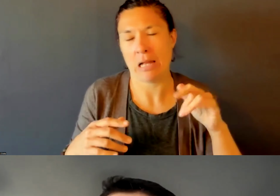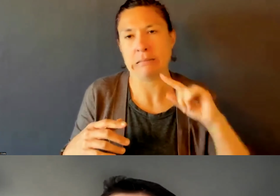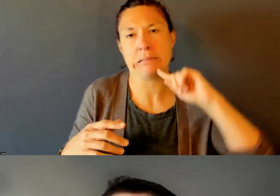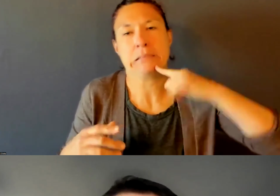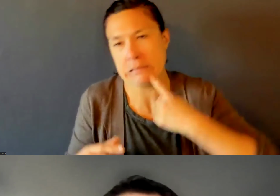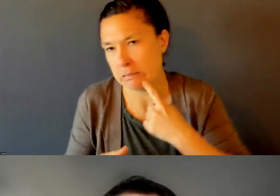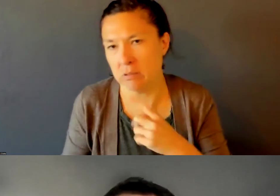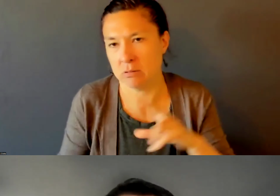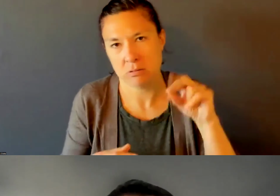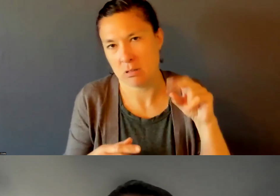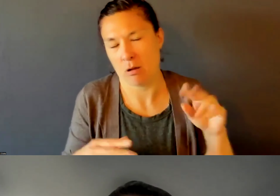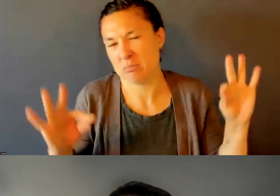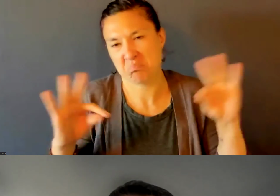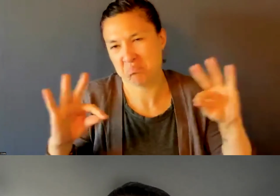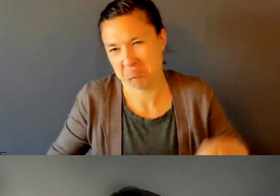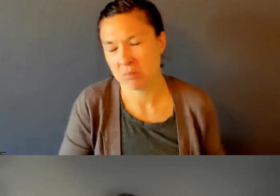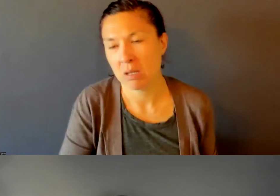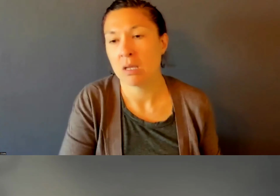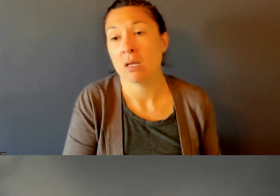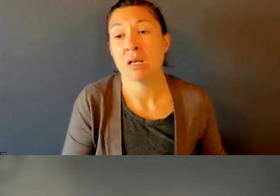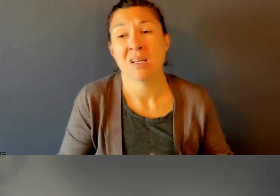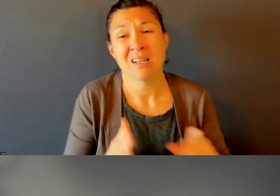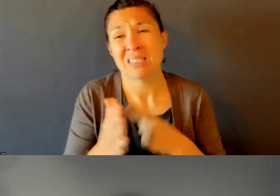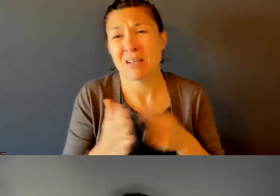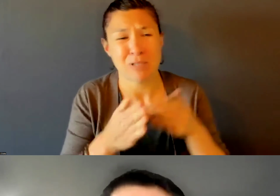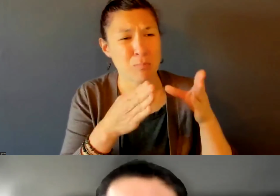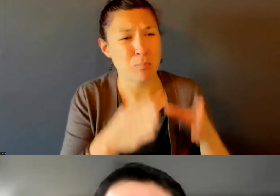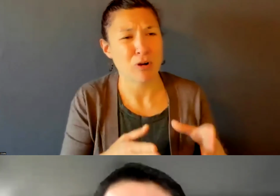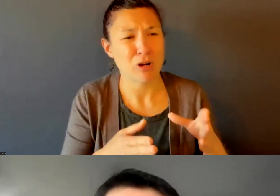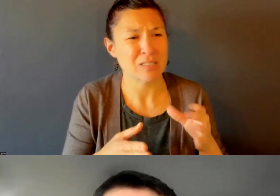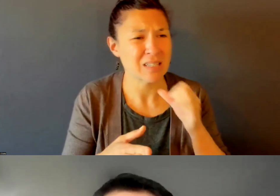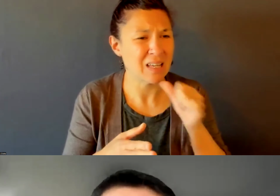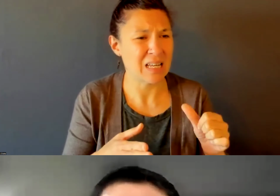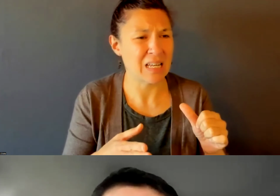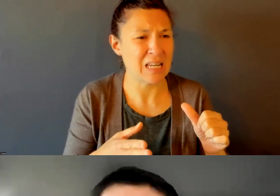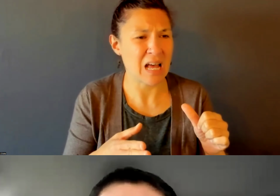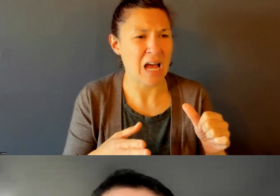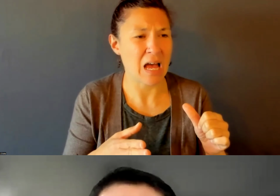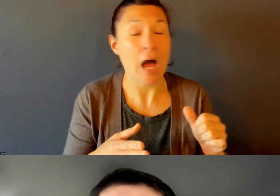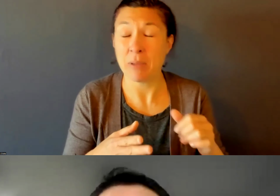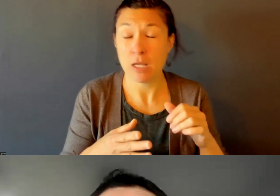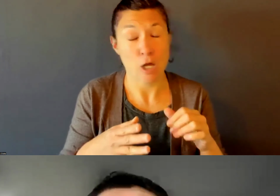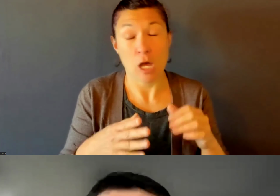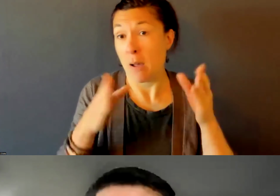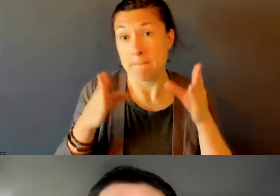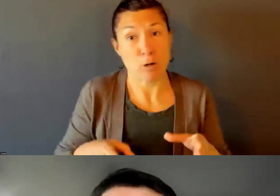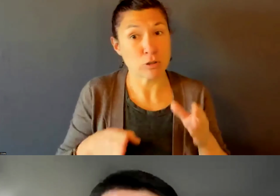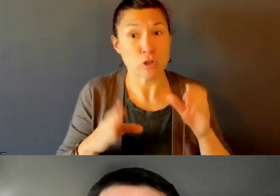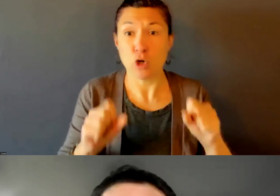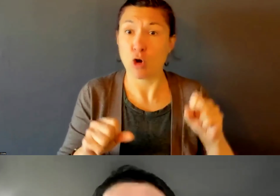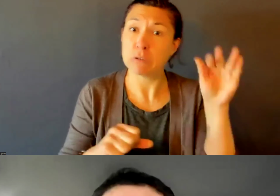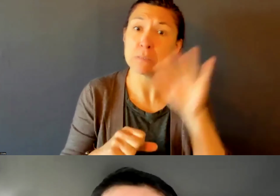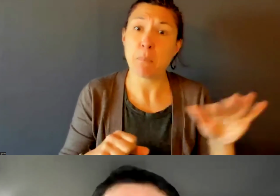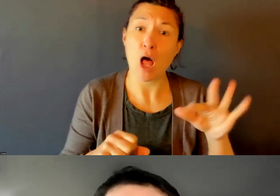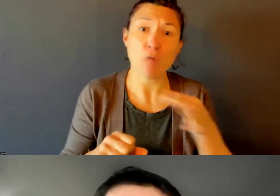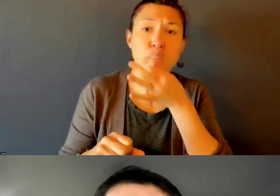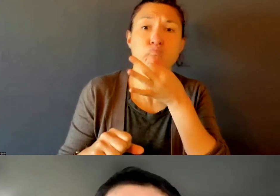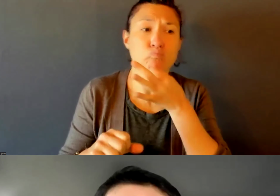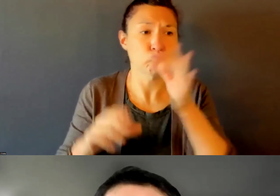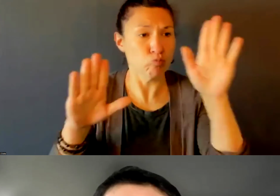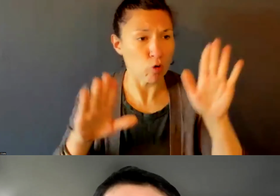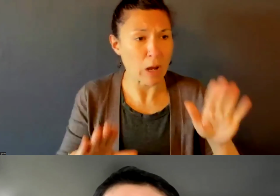Sometimes people don't write clearly, even though they may spell well or their punctuation may be fine. They may not